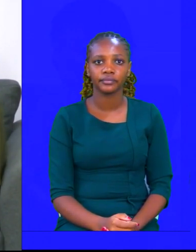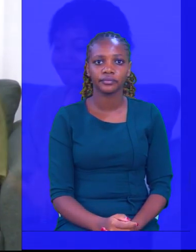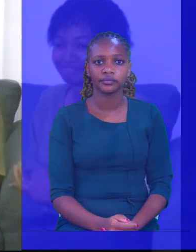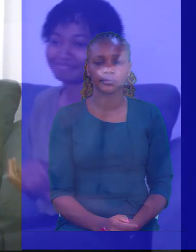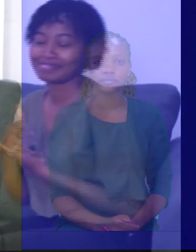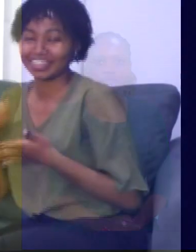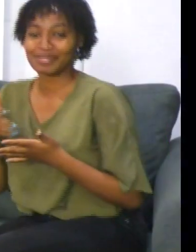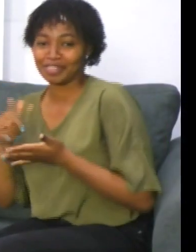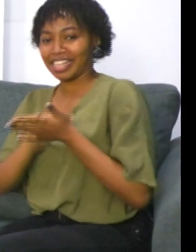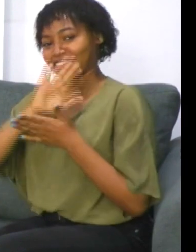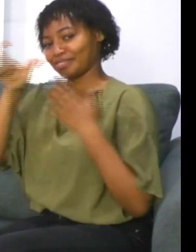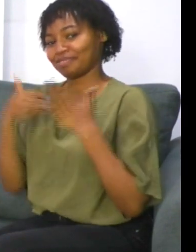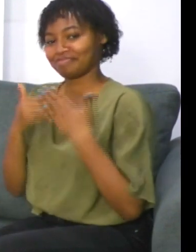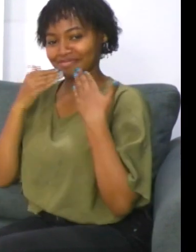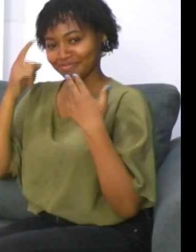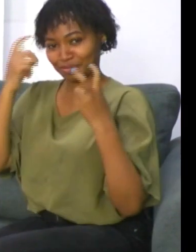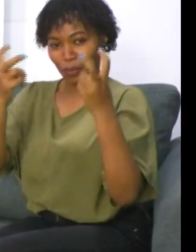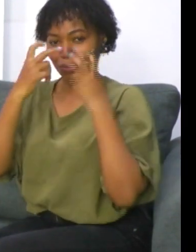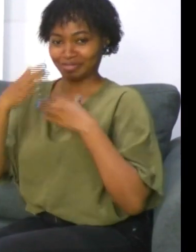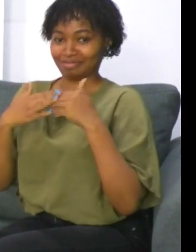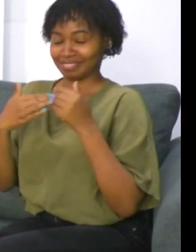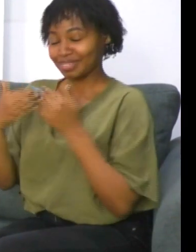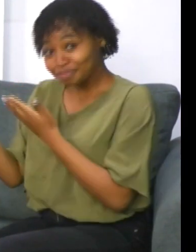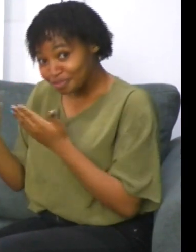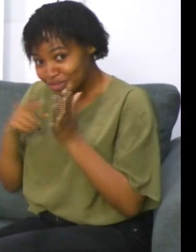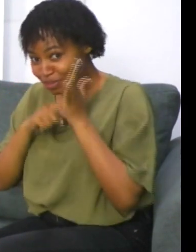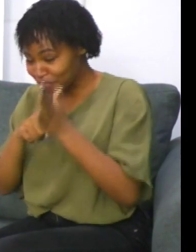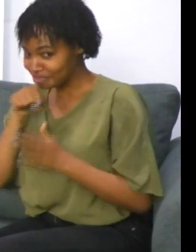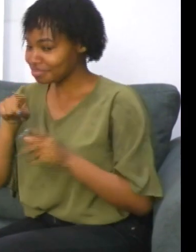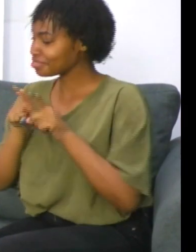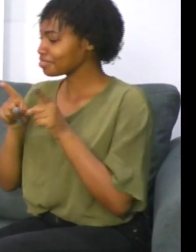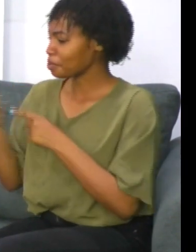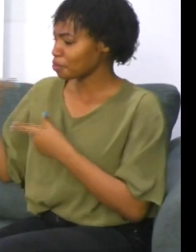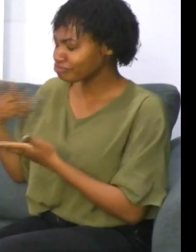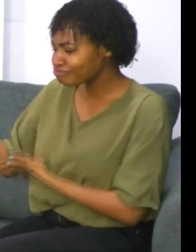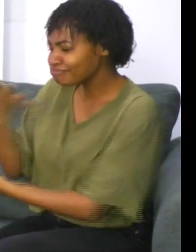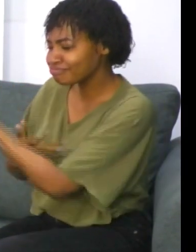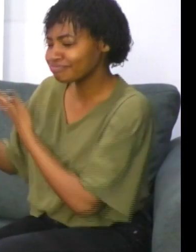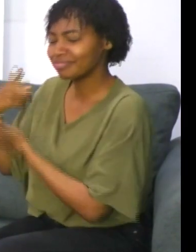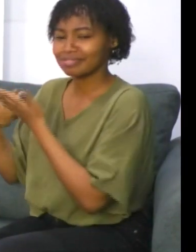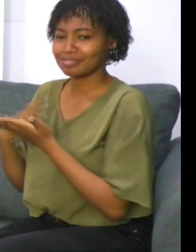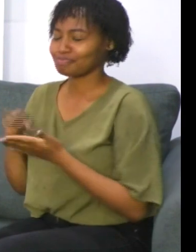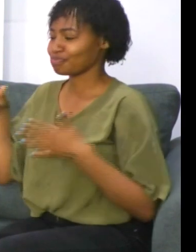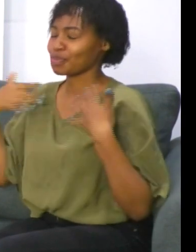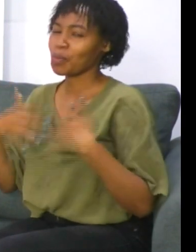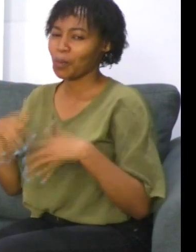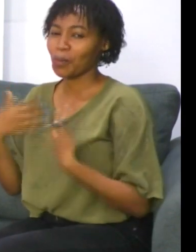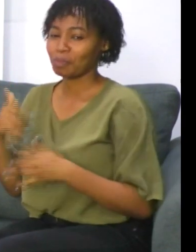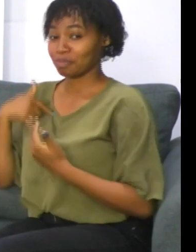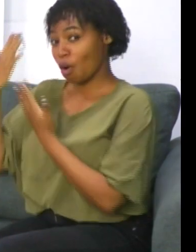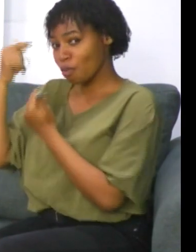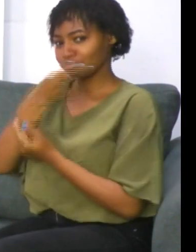That was nice. Now, that was all our viewers. Thank you so much. We have had such a